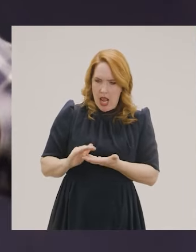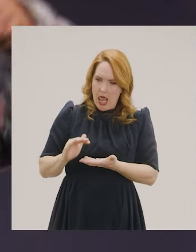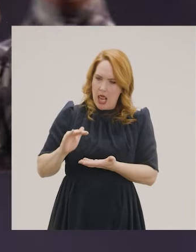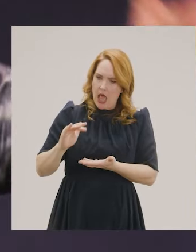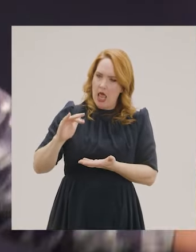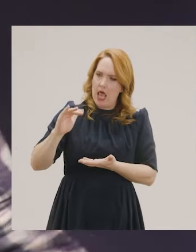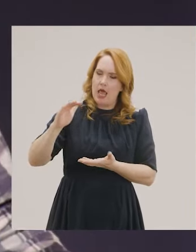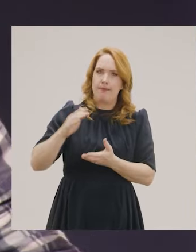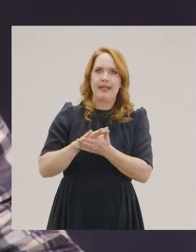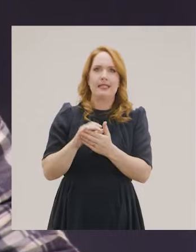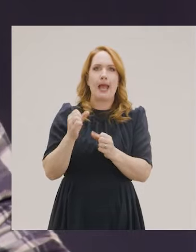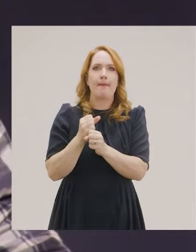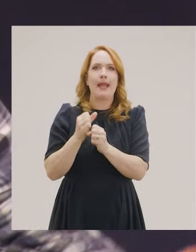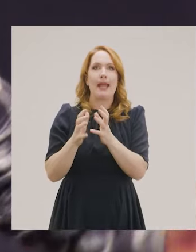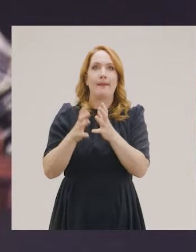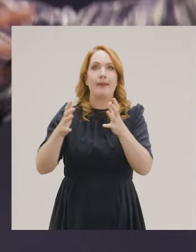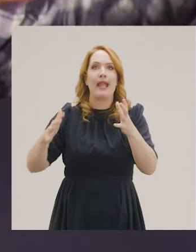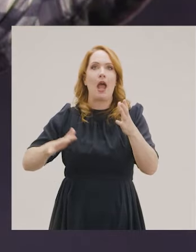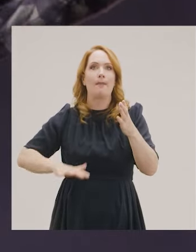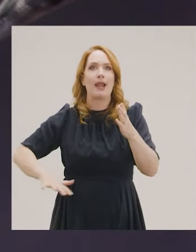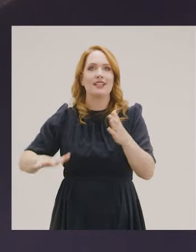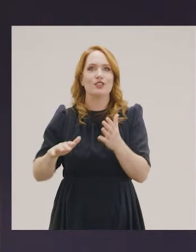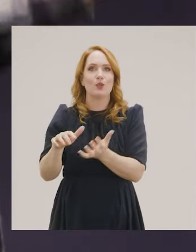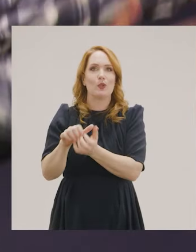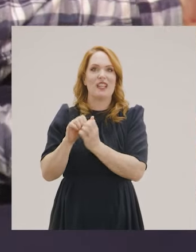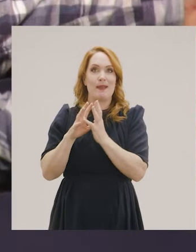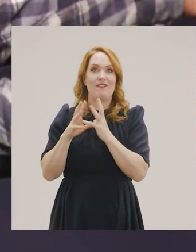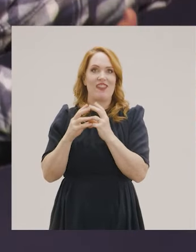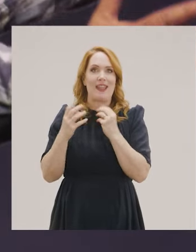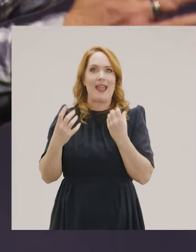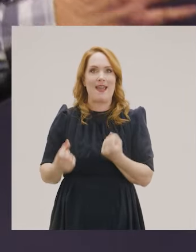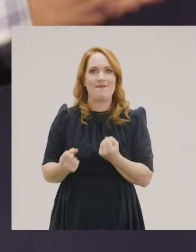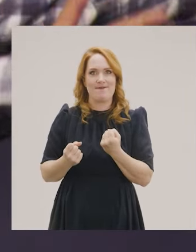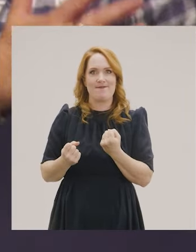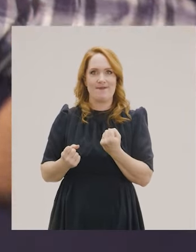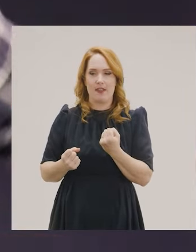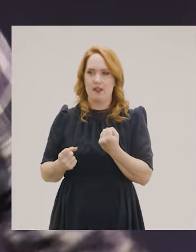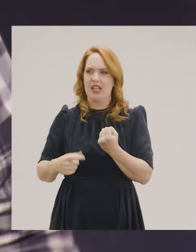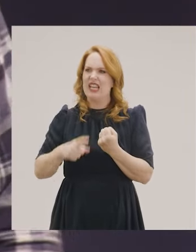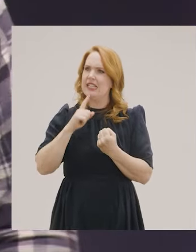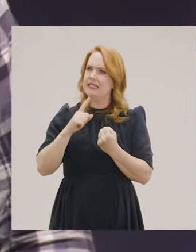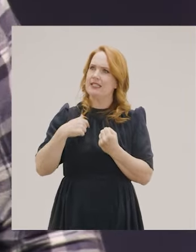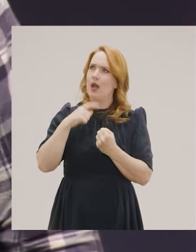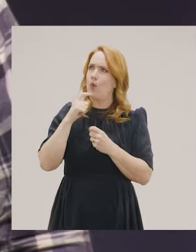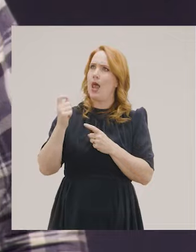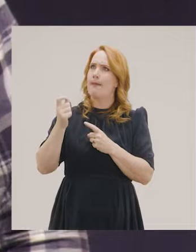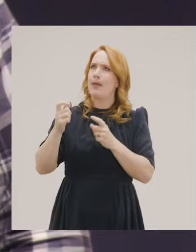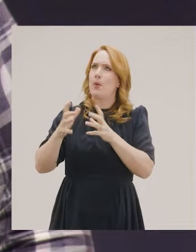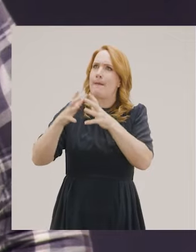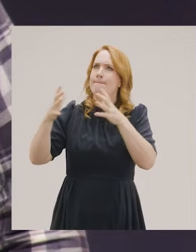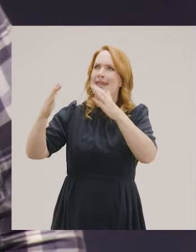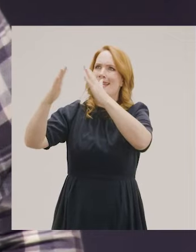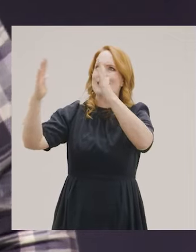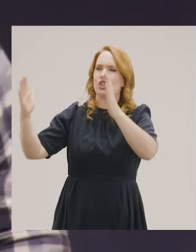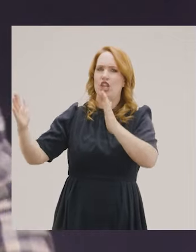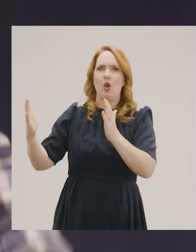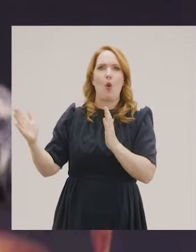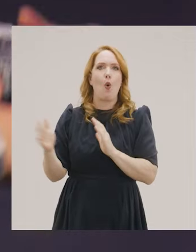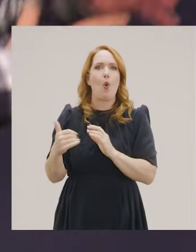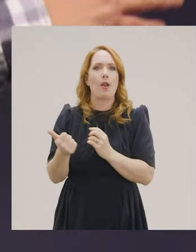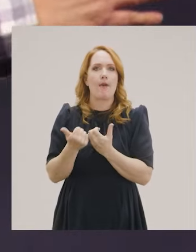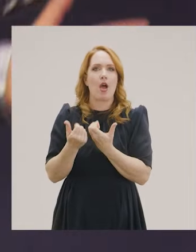He's done really well in business, so he builds bigger facilities to hold all the things that he's got. And he says, "I'm